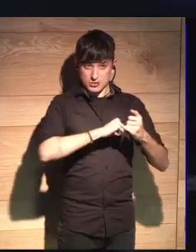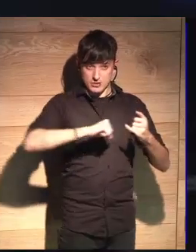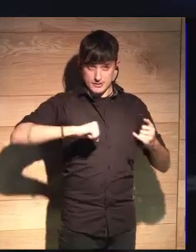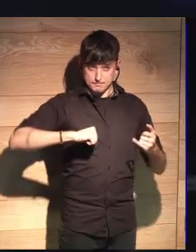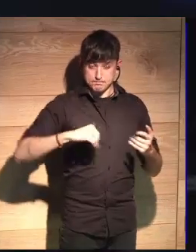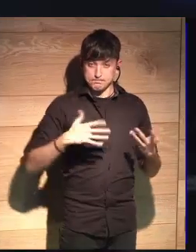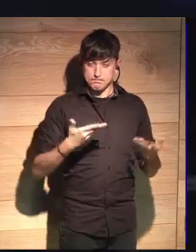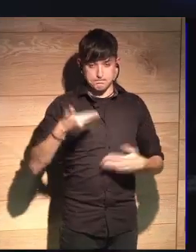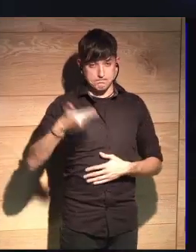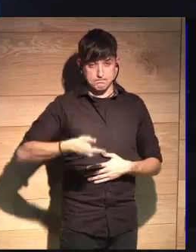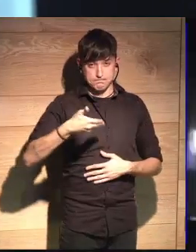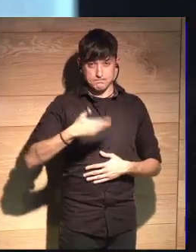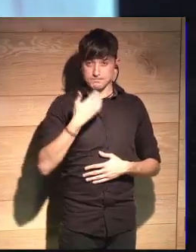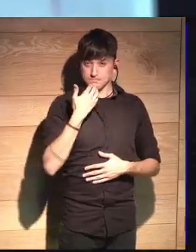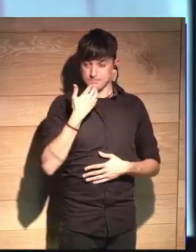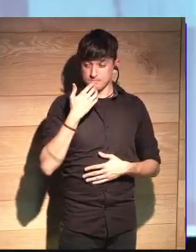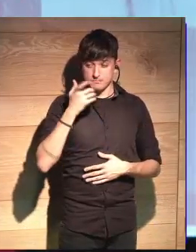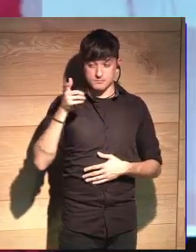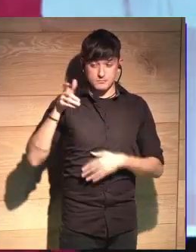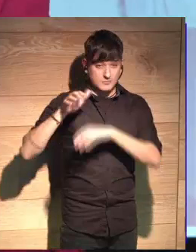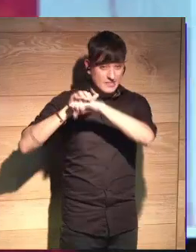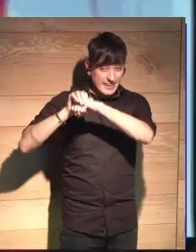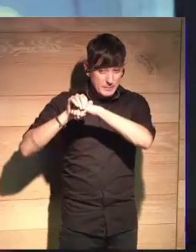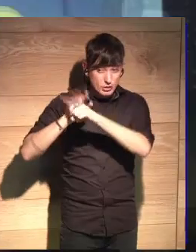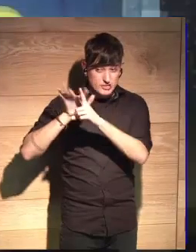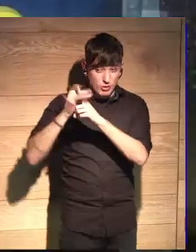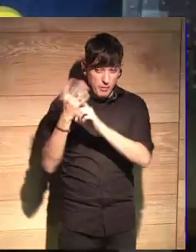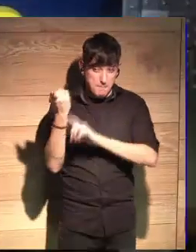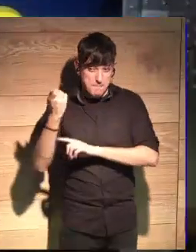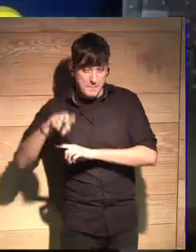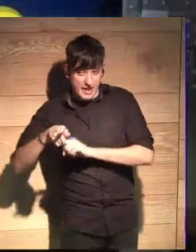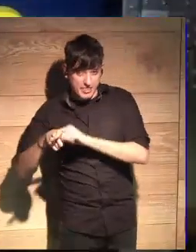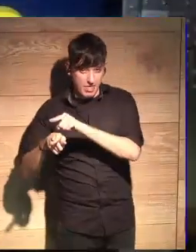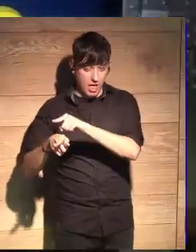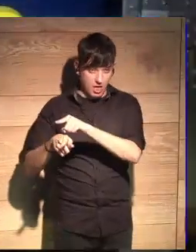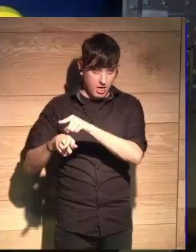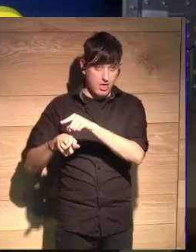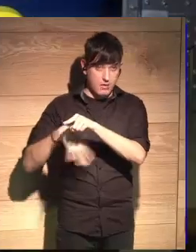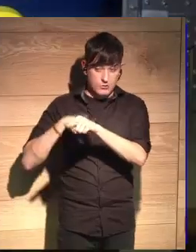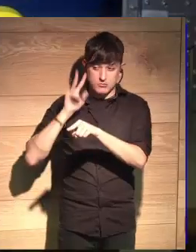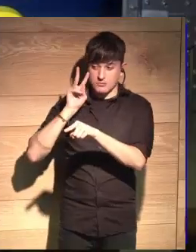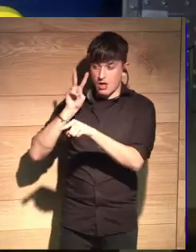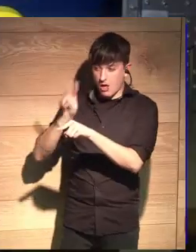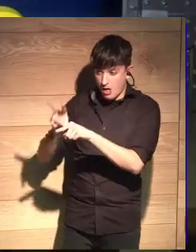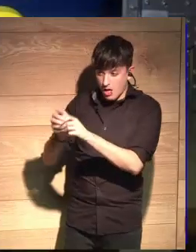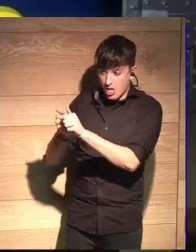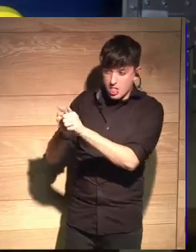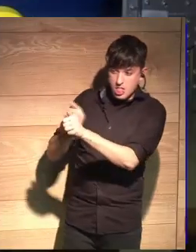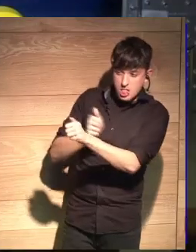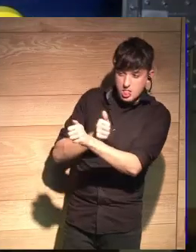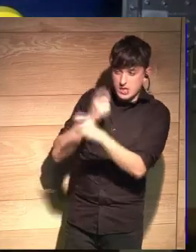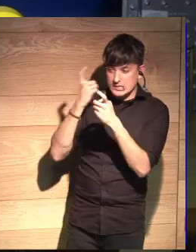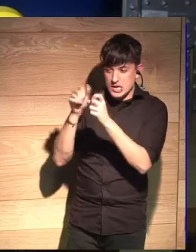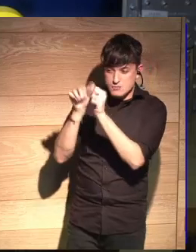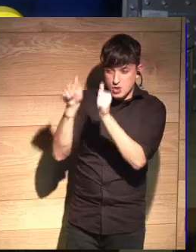if you have friends who went through a similar crisis and you can look to them for models of how to resolve the